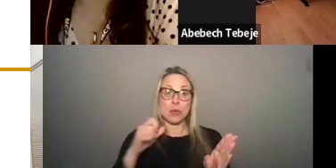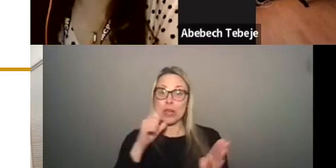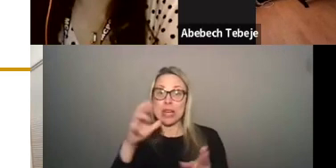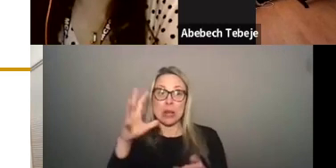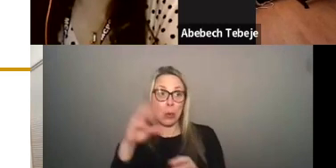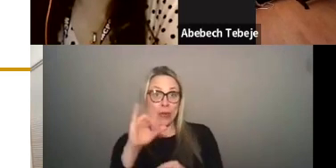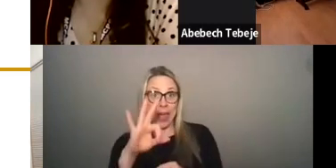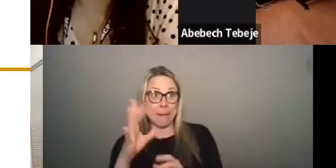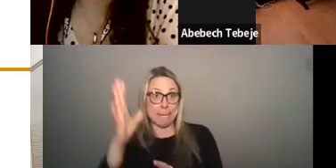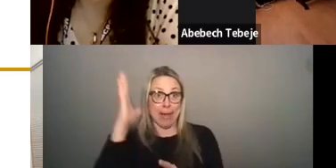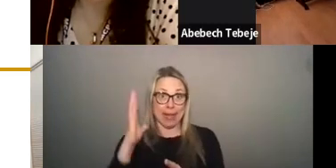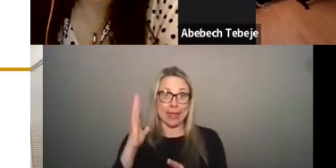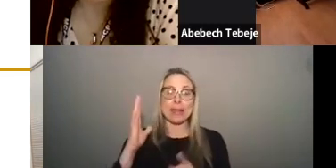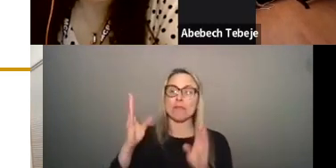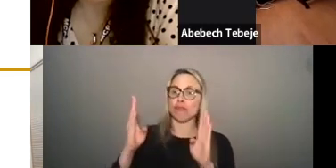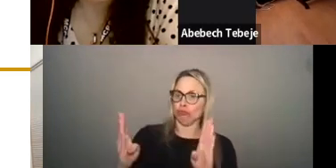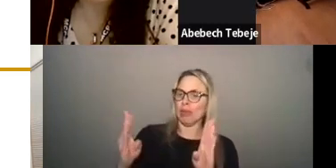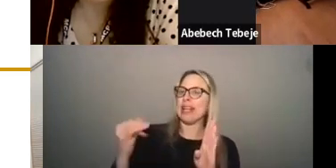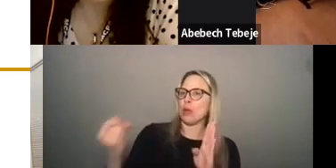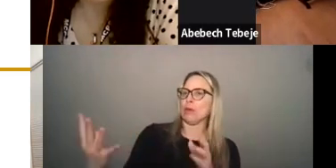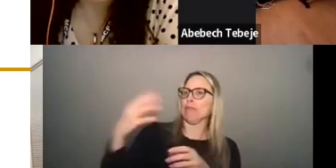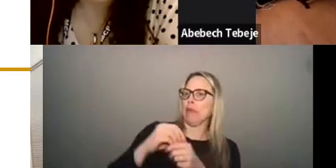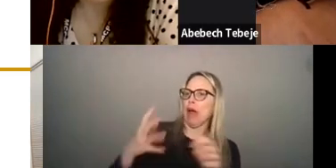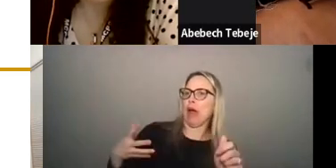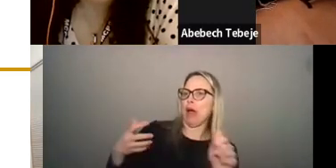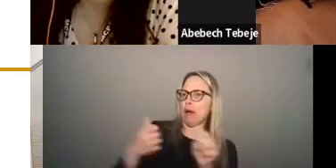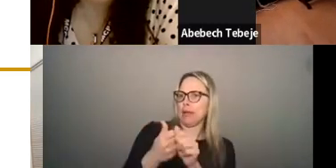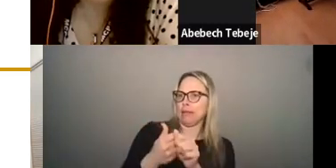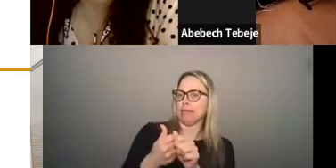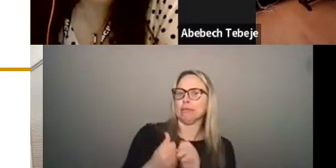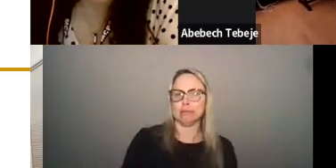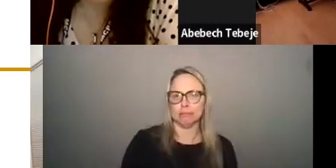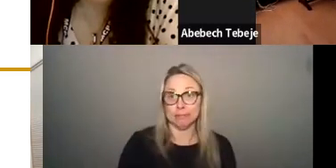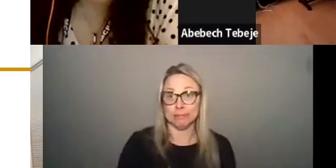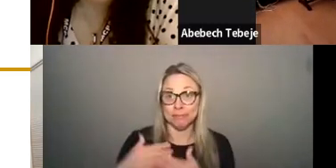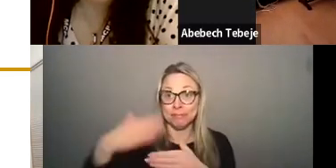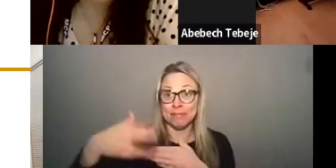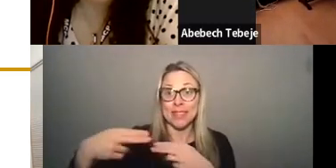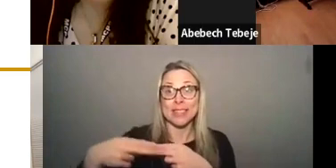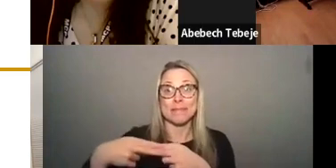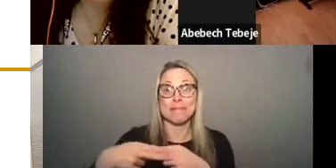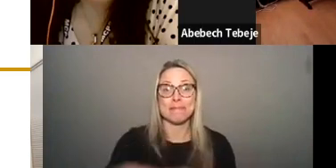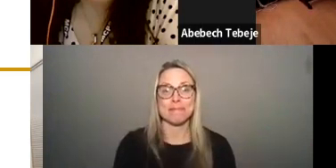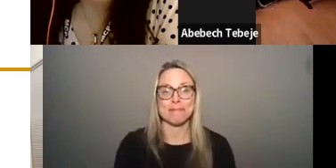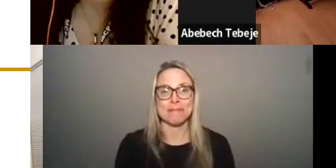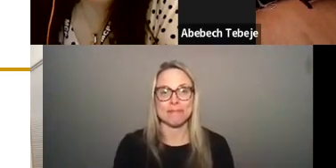previously when the plan was completed. Next slide.